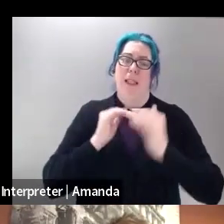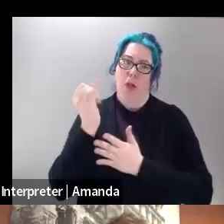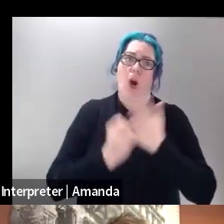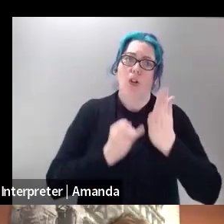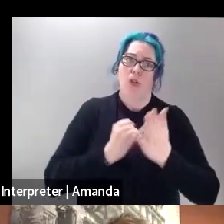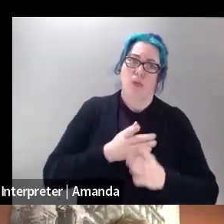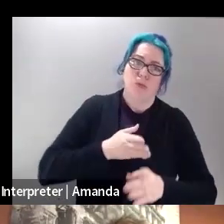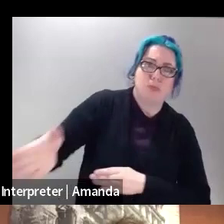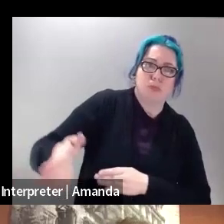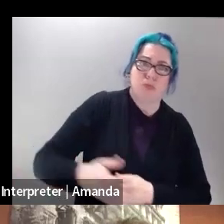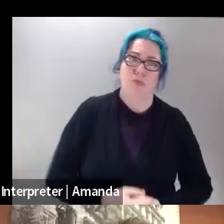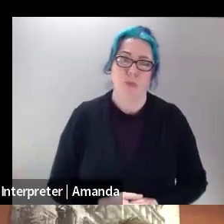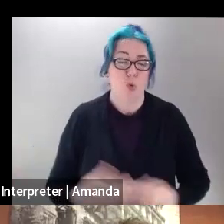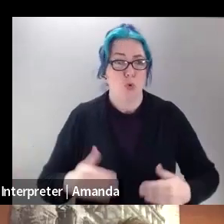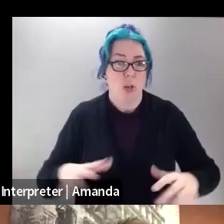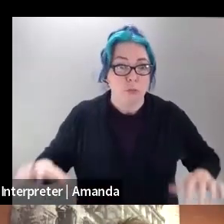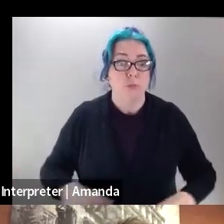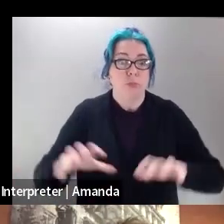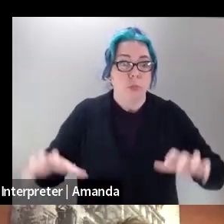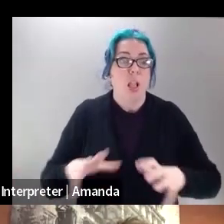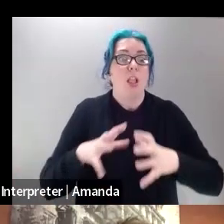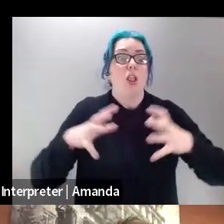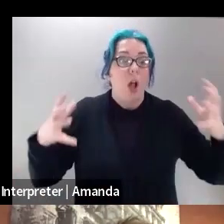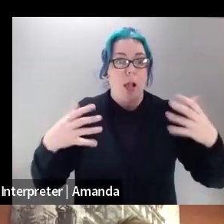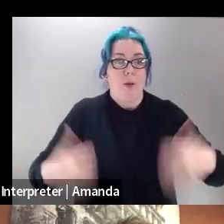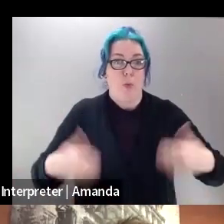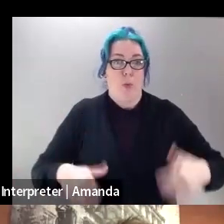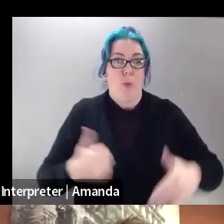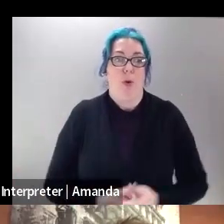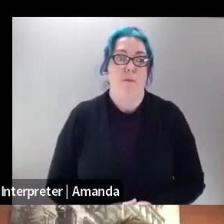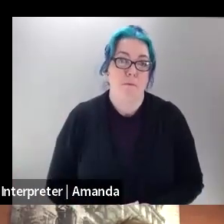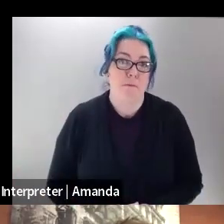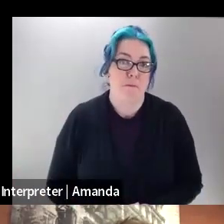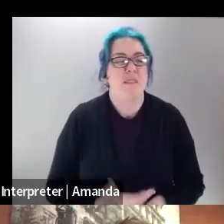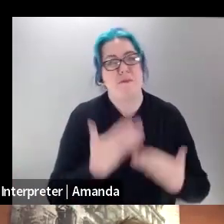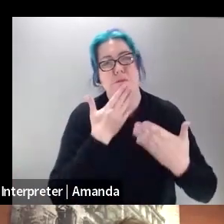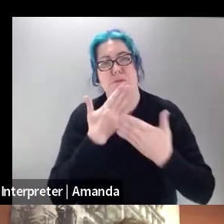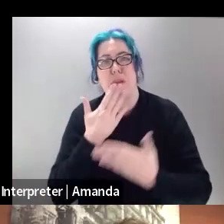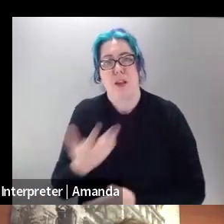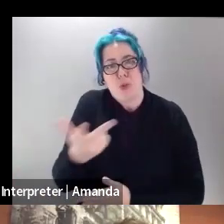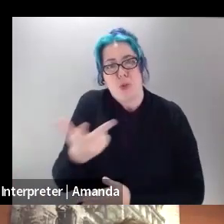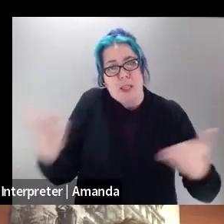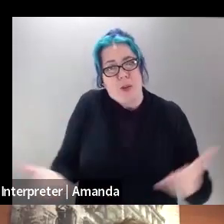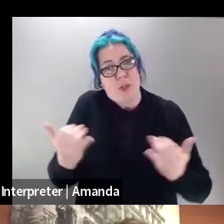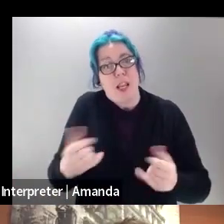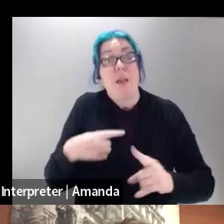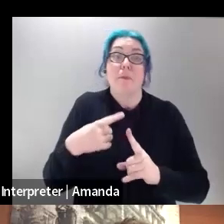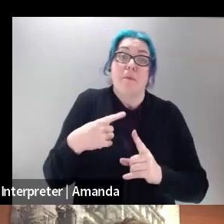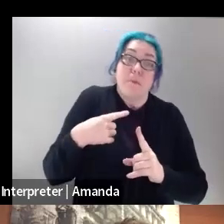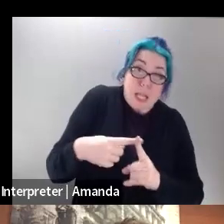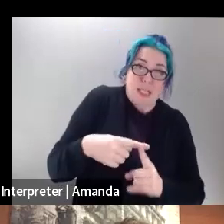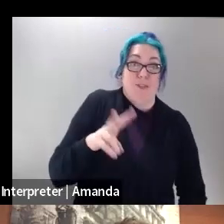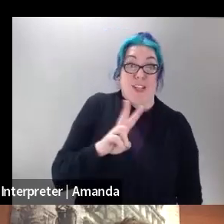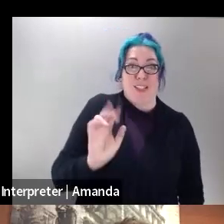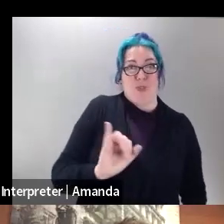right. Well, thank you all so much, Vanessa and our panelists for being here today. I will now step aside and I look forward to